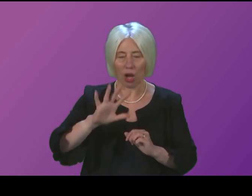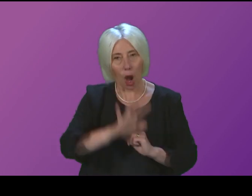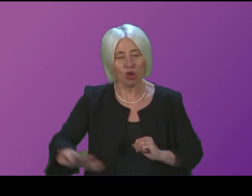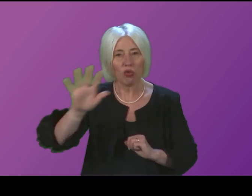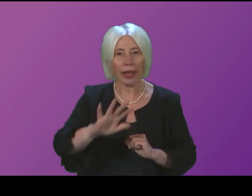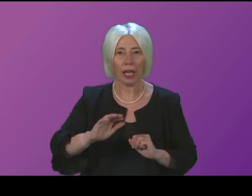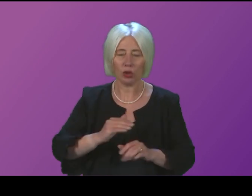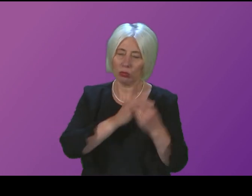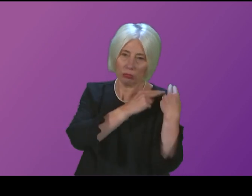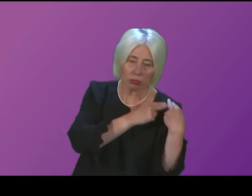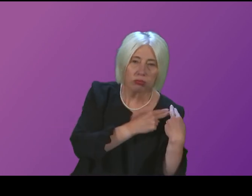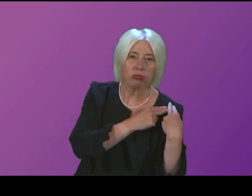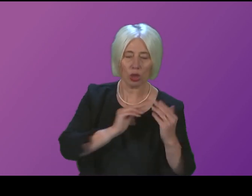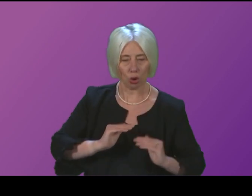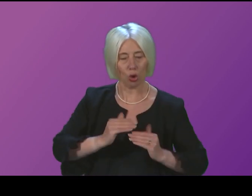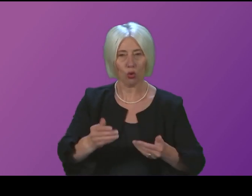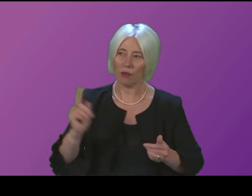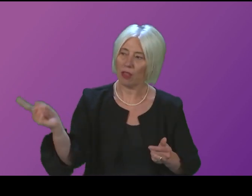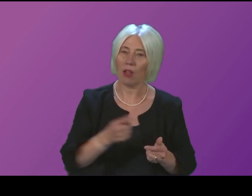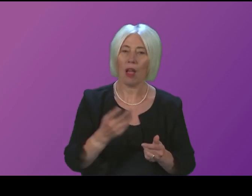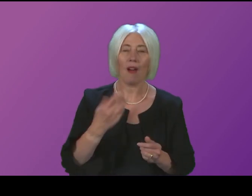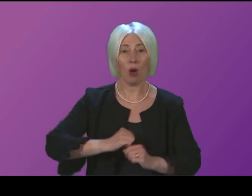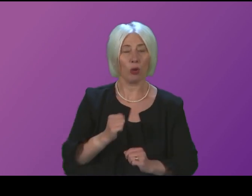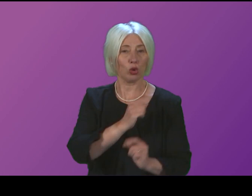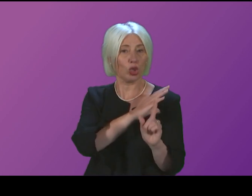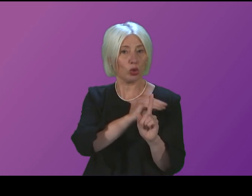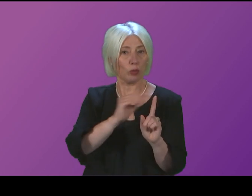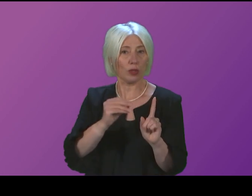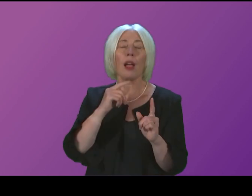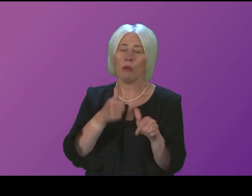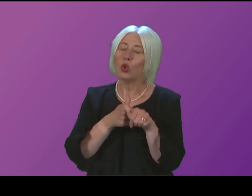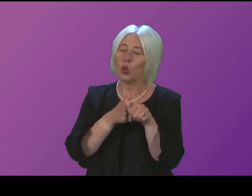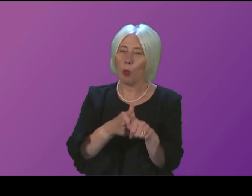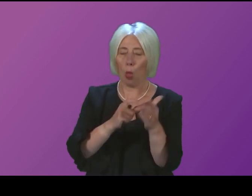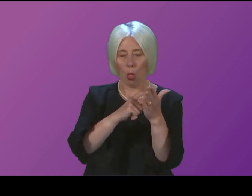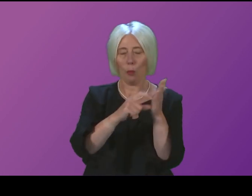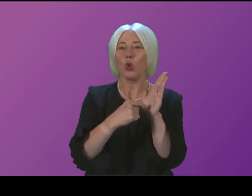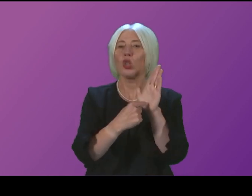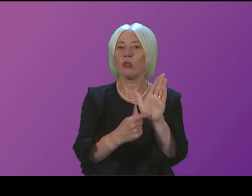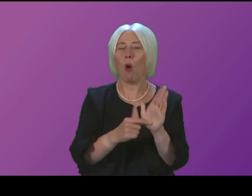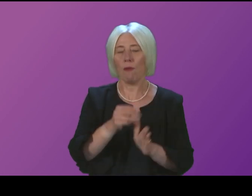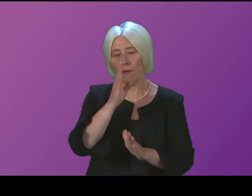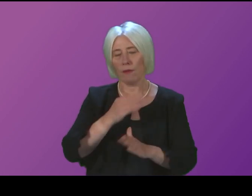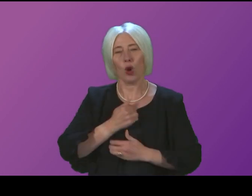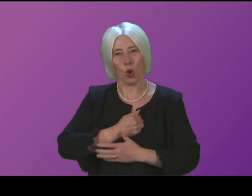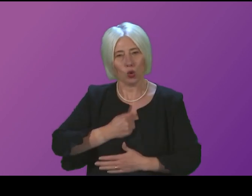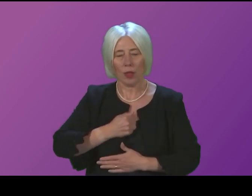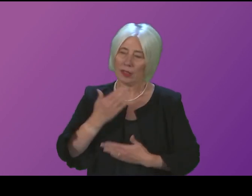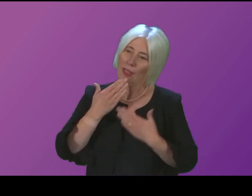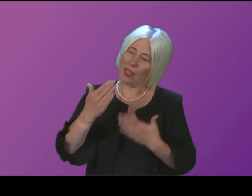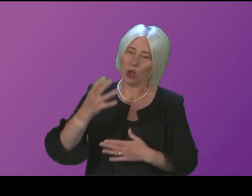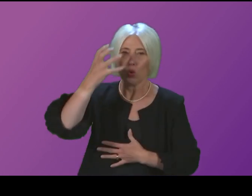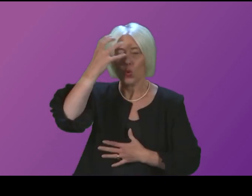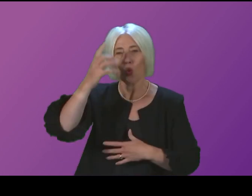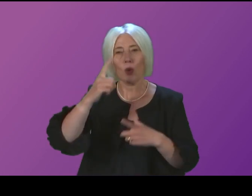others. On behalf of the Scottish Conservatives, I'm proud to support the motion of condolence today, to thank Queen Elizabeth II for her